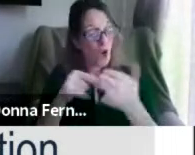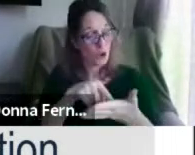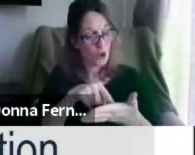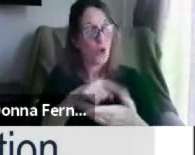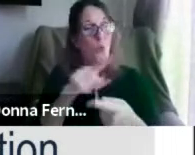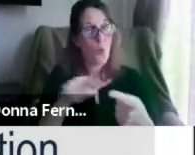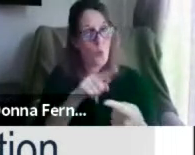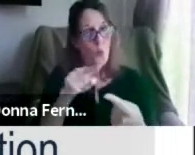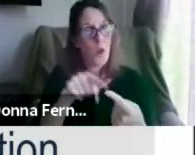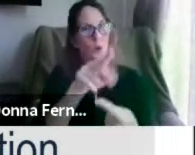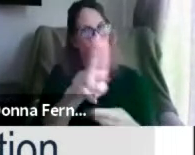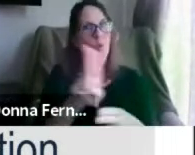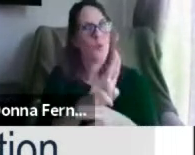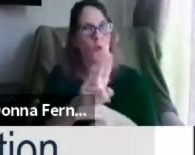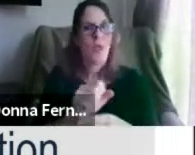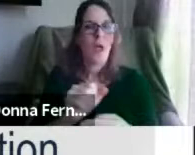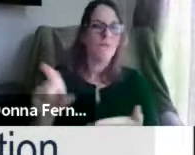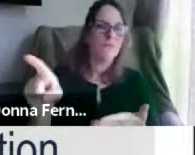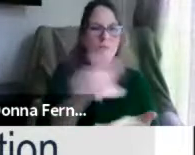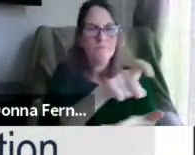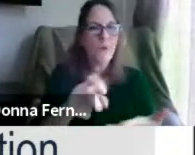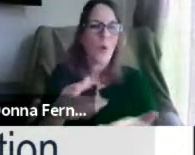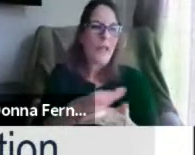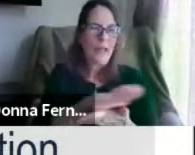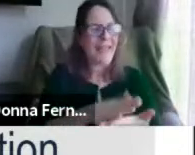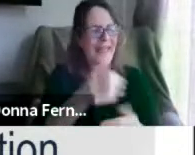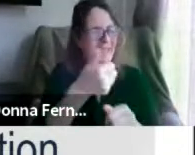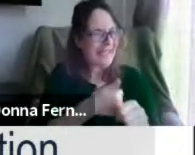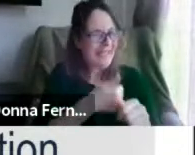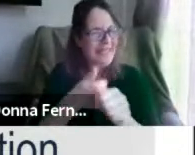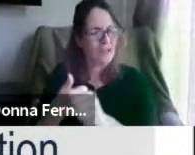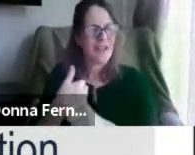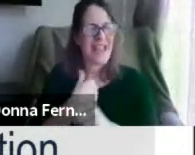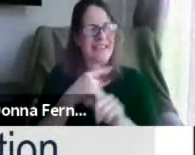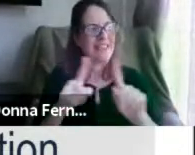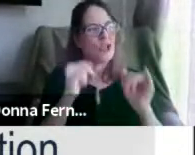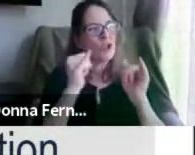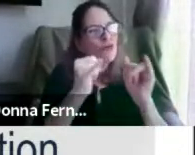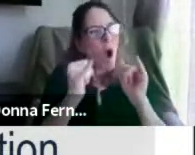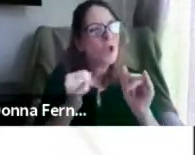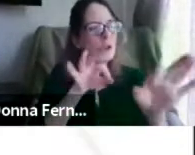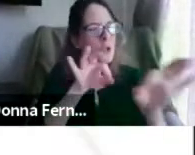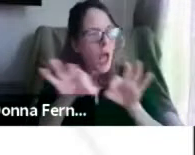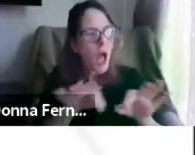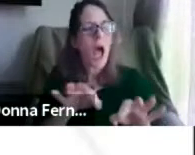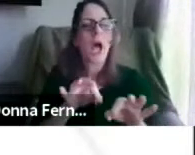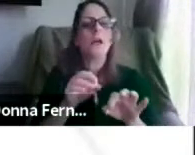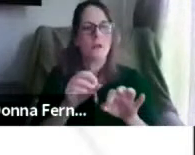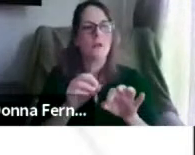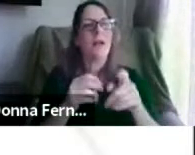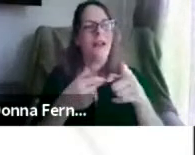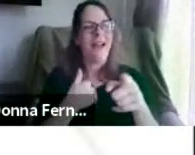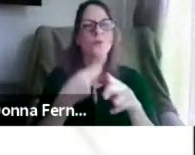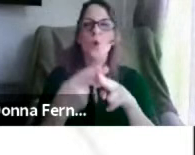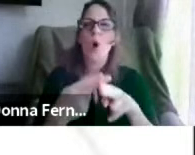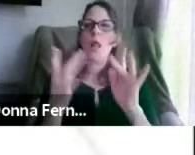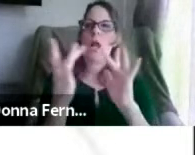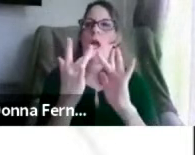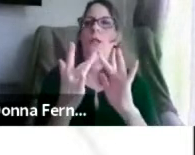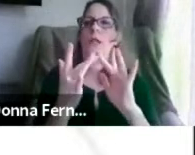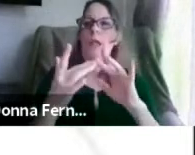using those sanitizers. Each sanitizer has different instructions, different contact times, which we'll kind of explain here in a